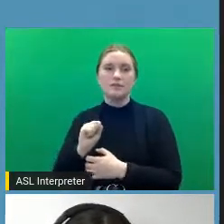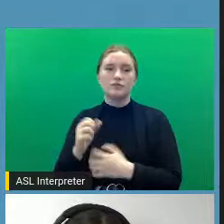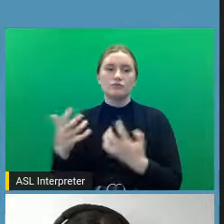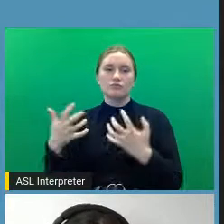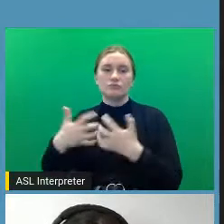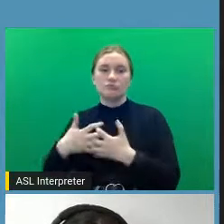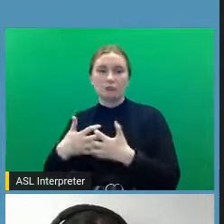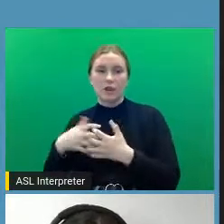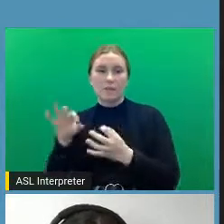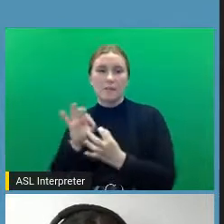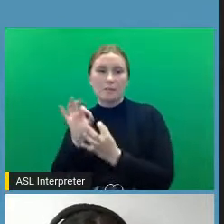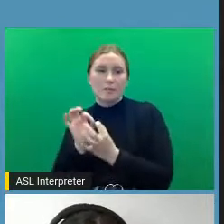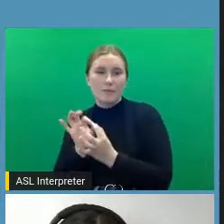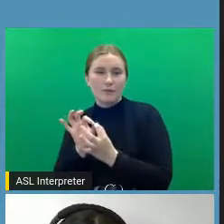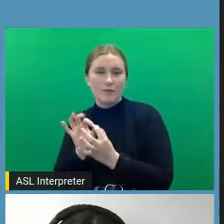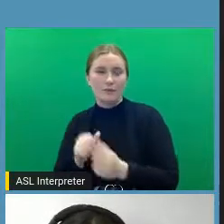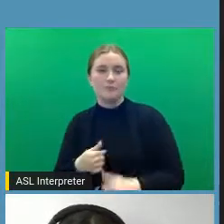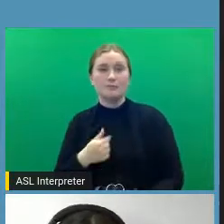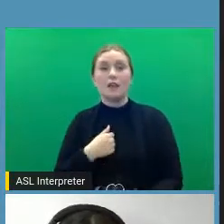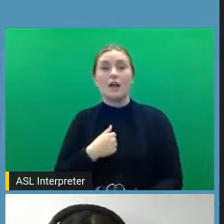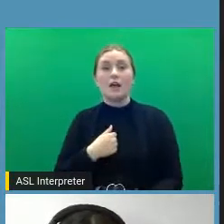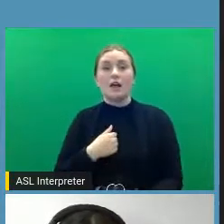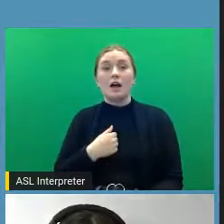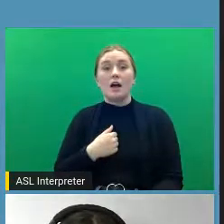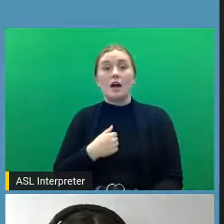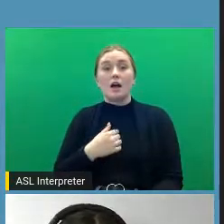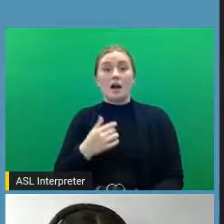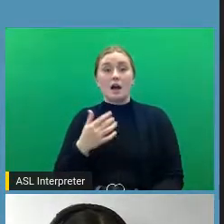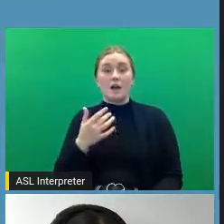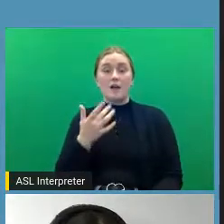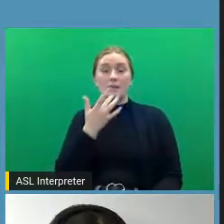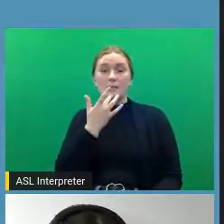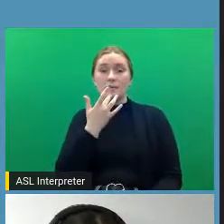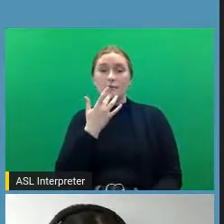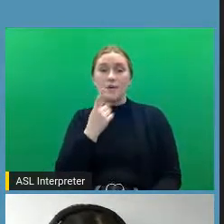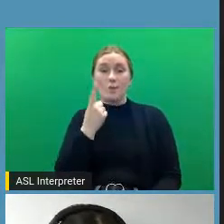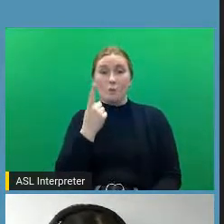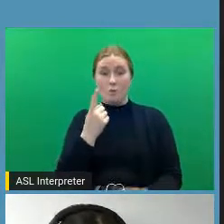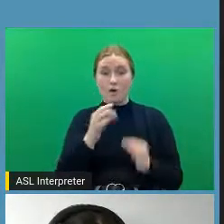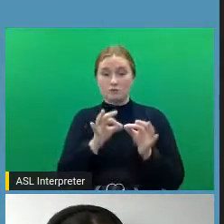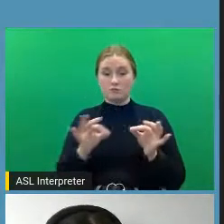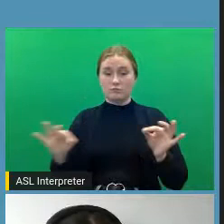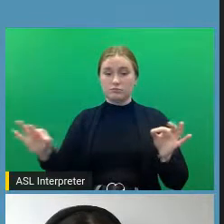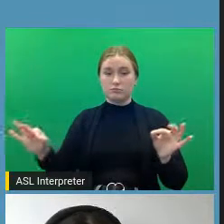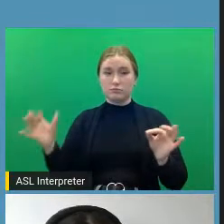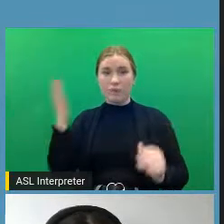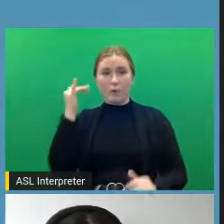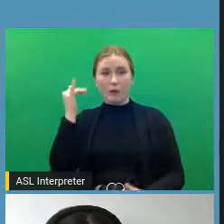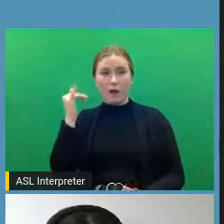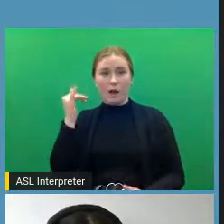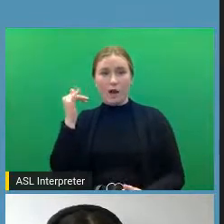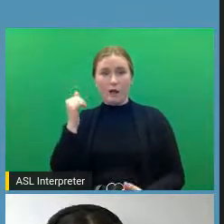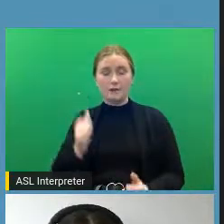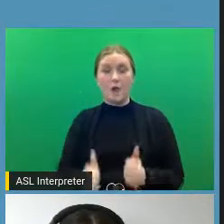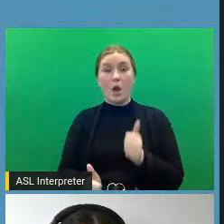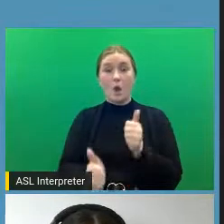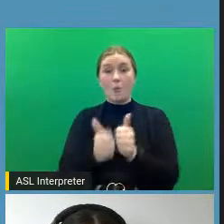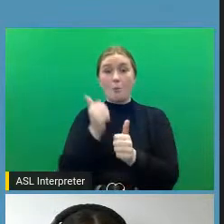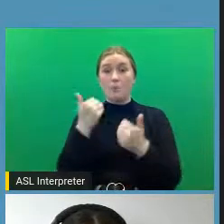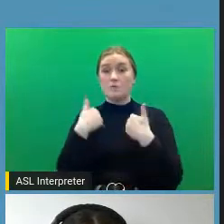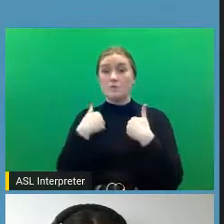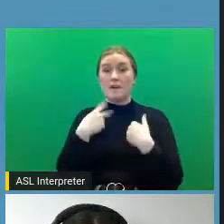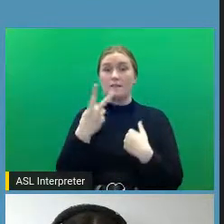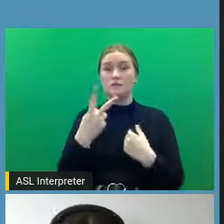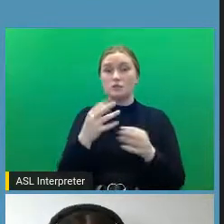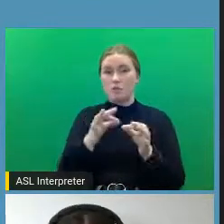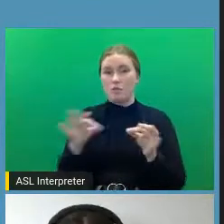it. I personally prefer one line of captions. The standard is a maximum of two lines, and depending on